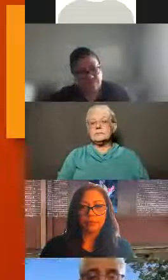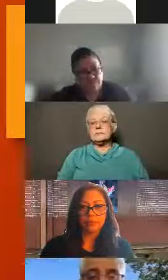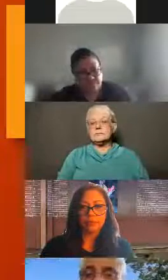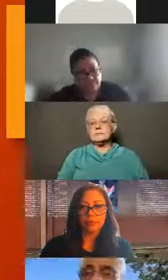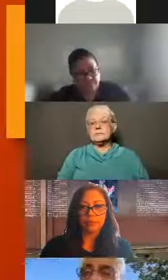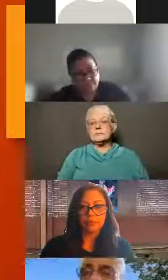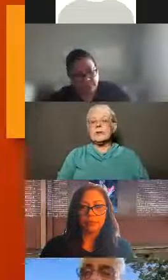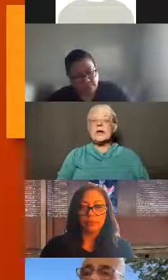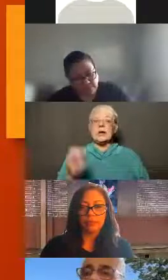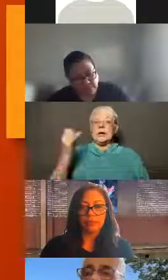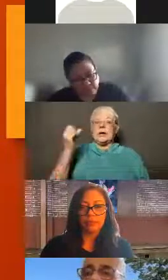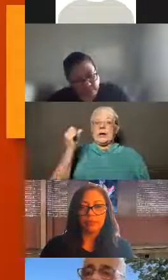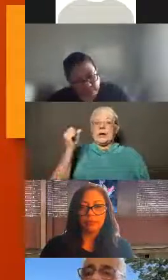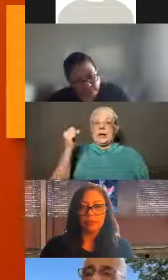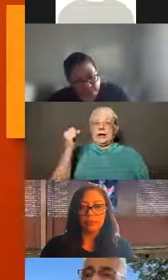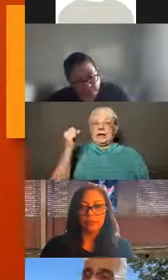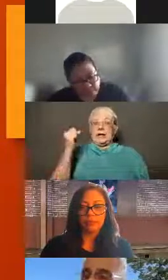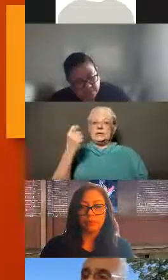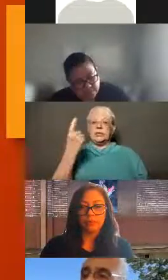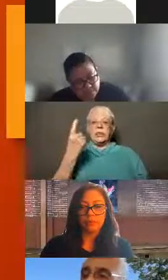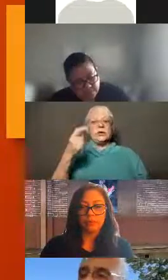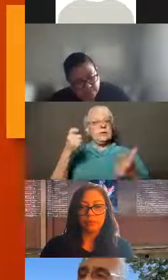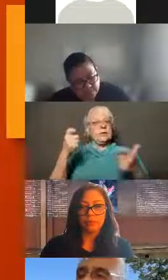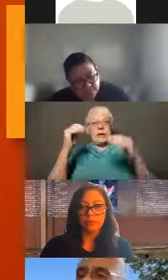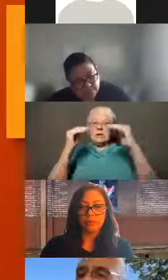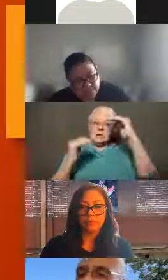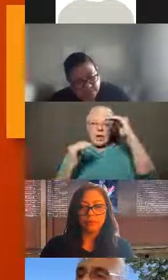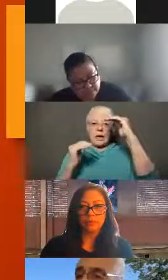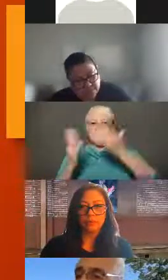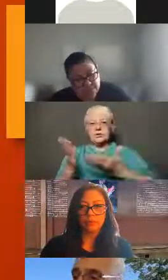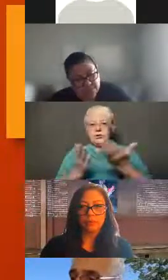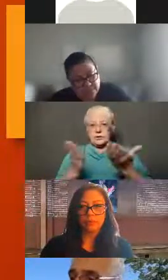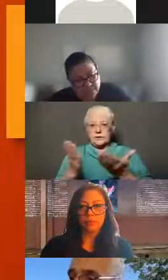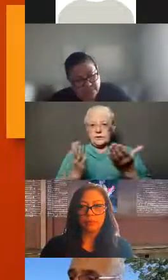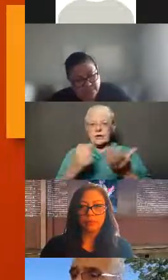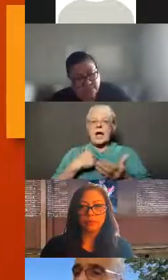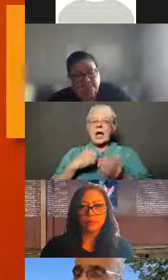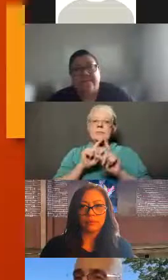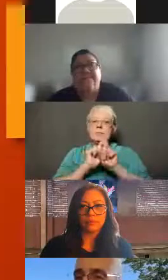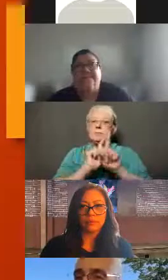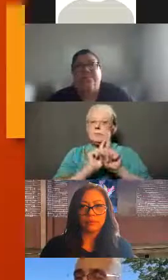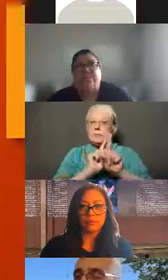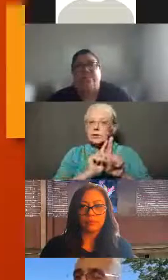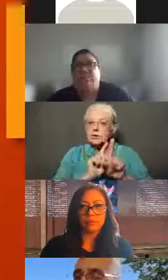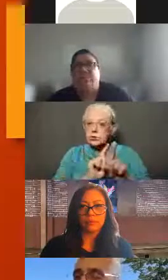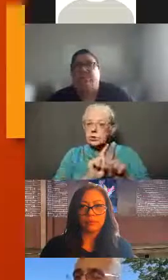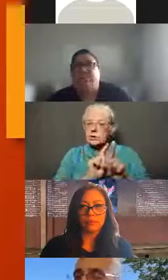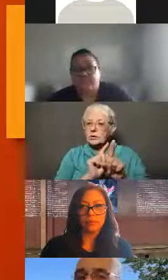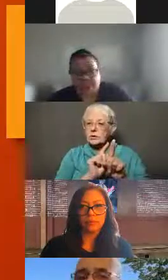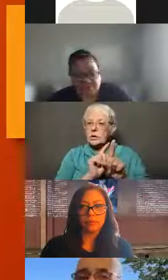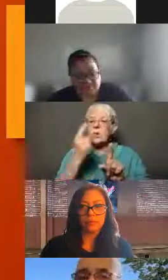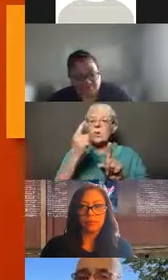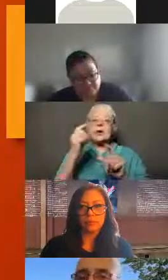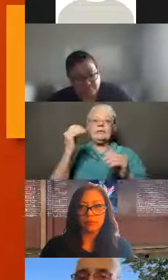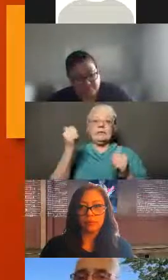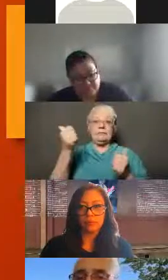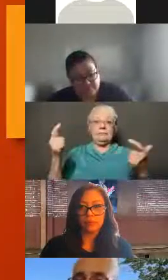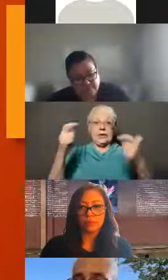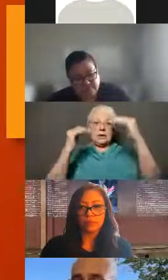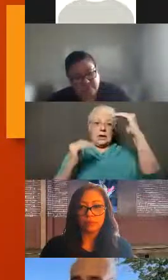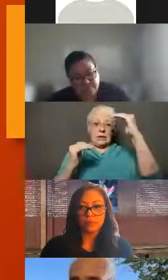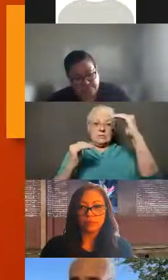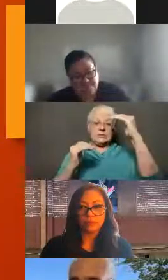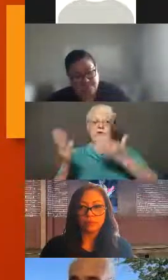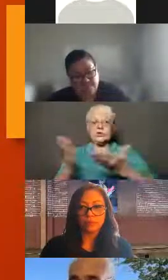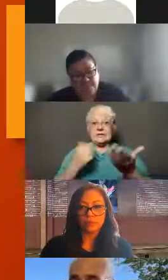Yes, I would say one of the main gaps in service. Hi, I'm Tony Bryan. I'm with Mentors Inc. One of the main gaps in services that I